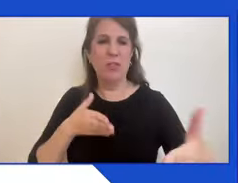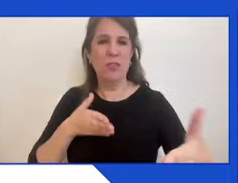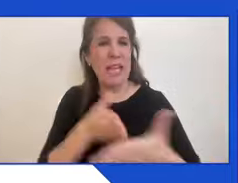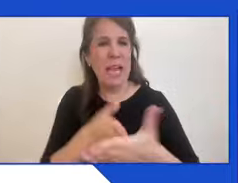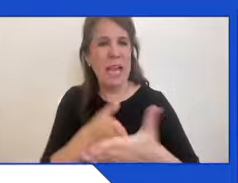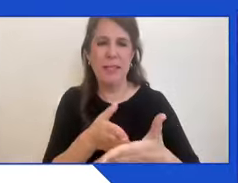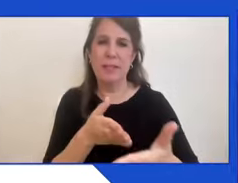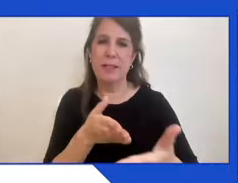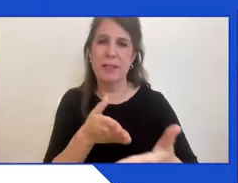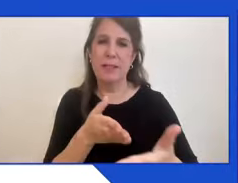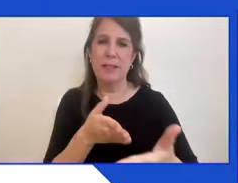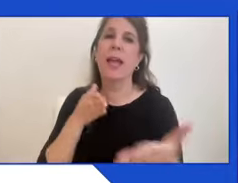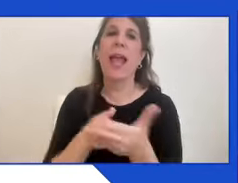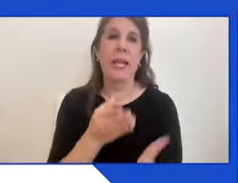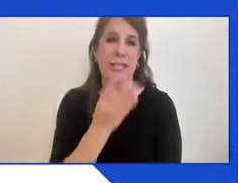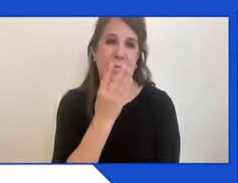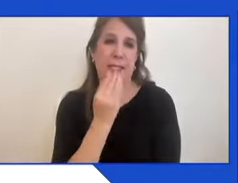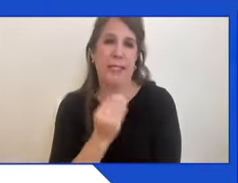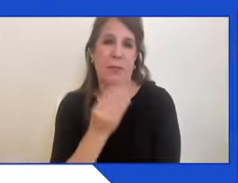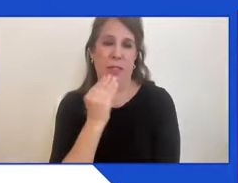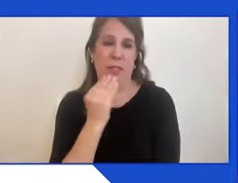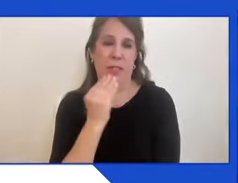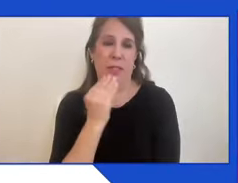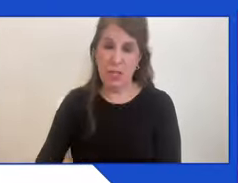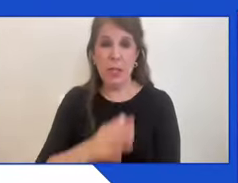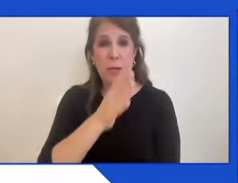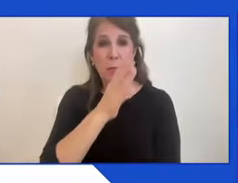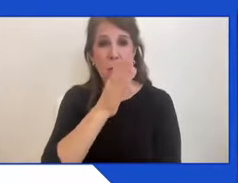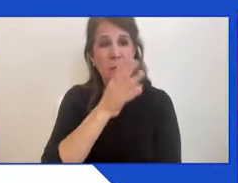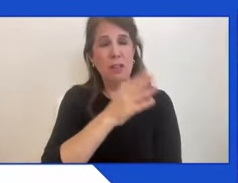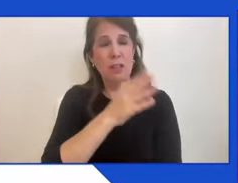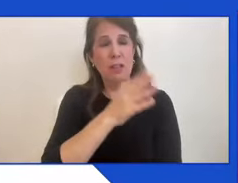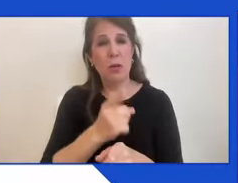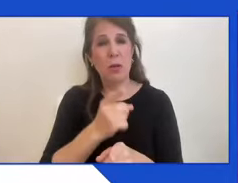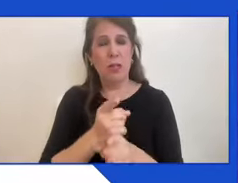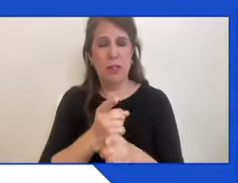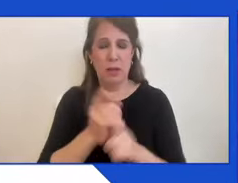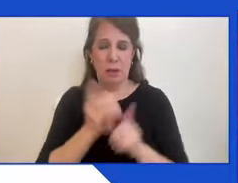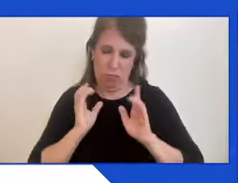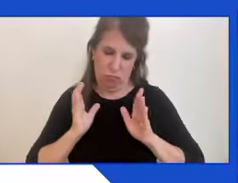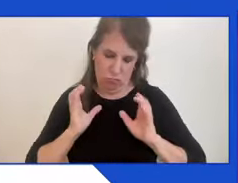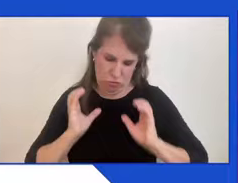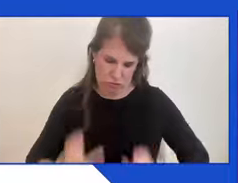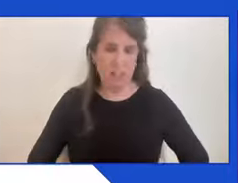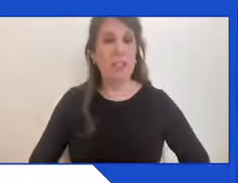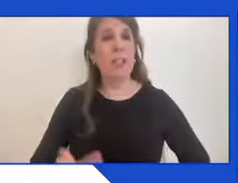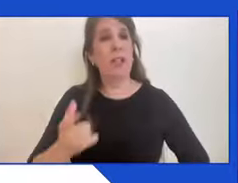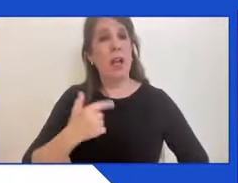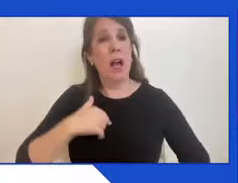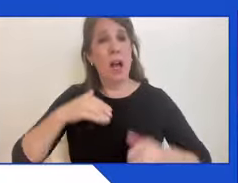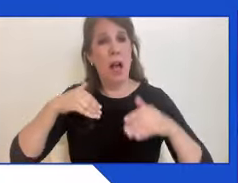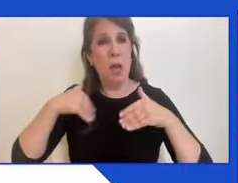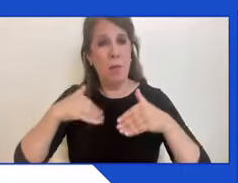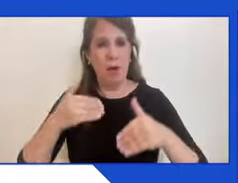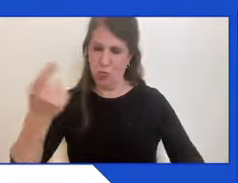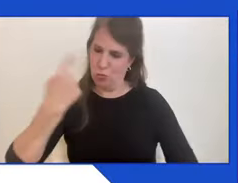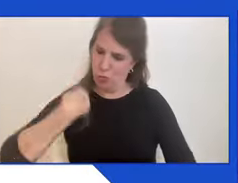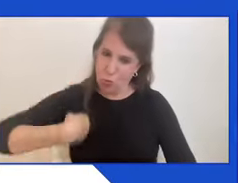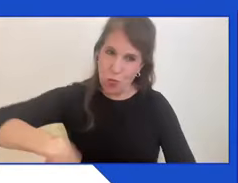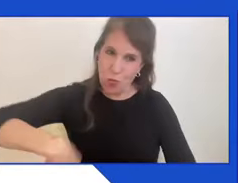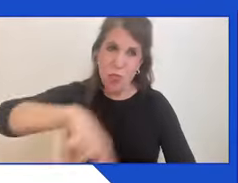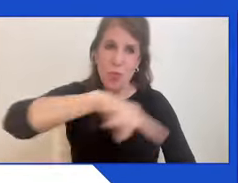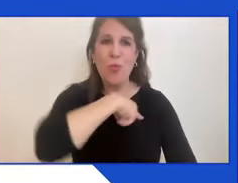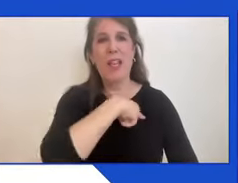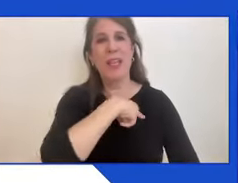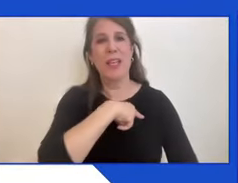And as a mother and ordinary citizen, I march, we march, for